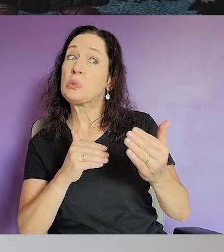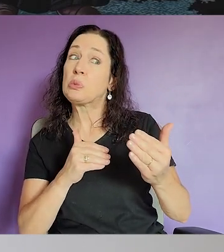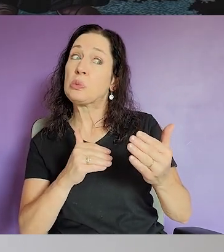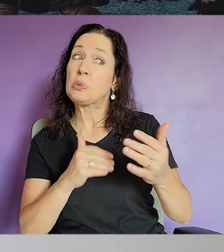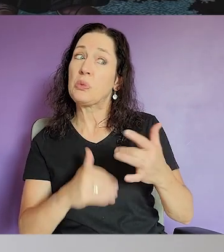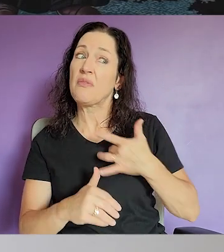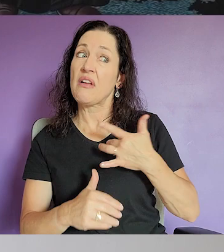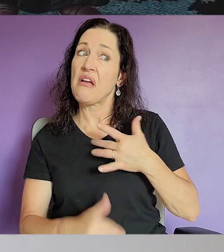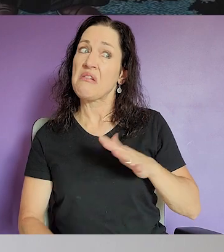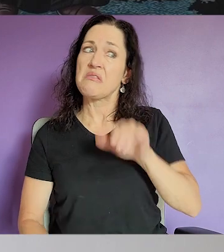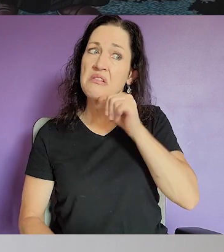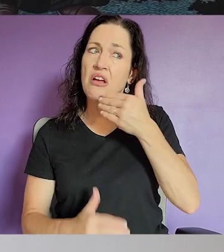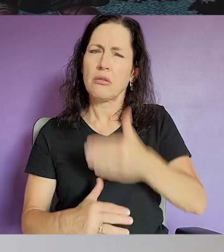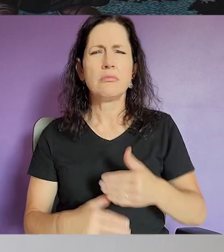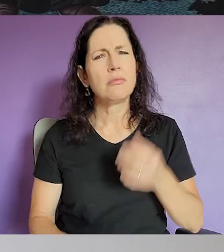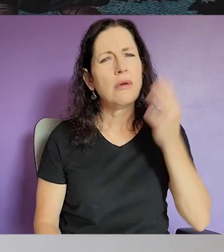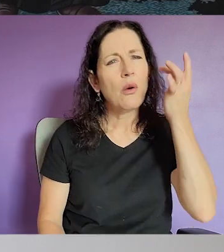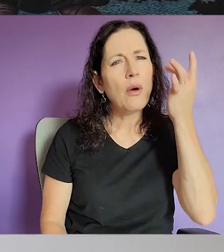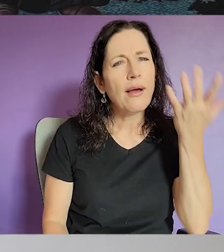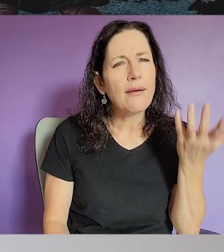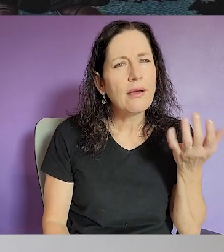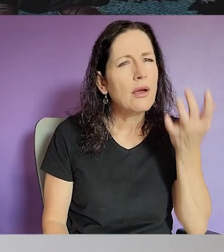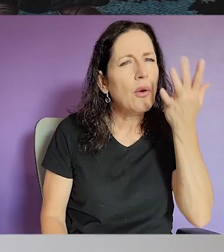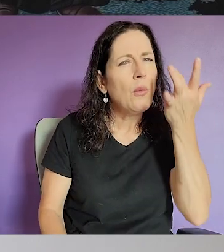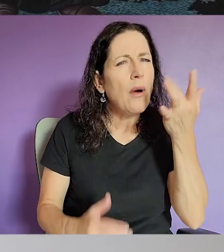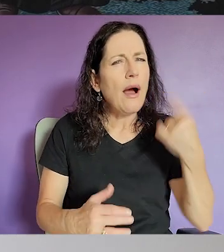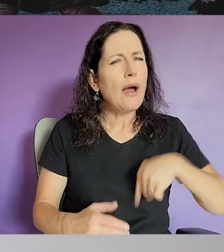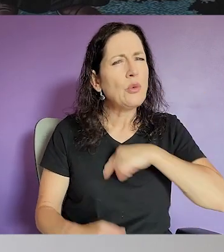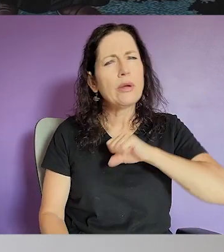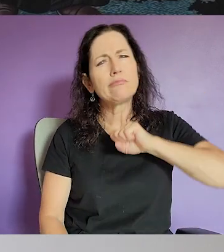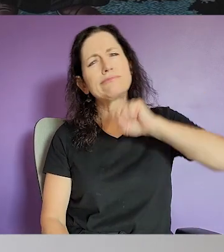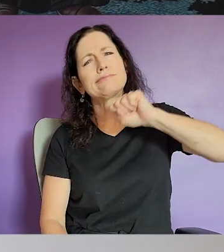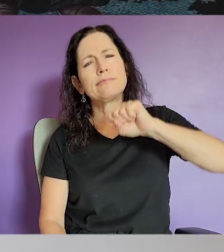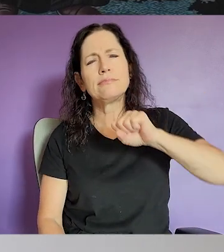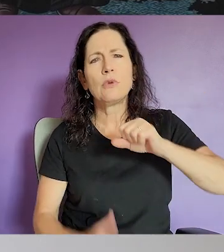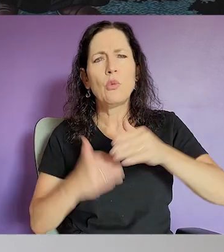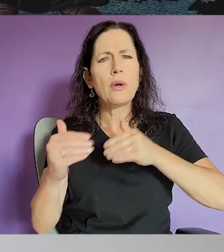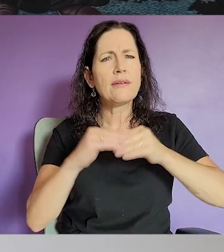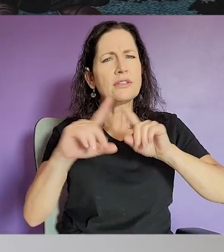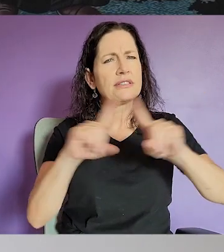it's not good. Why? Why isn't it good to have what is different?